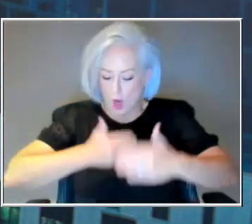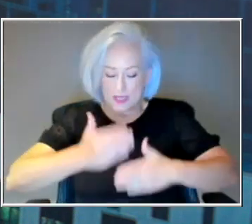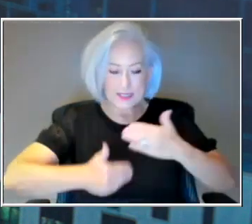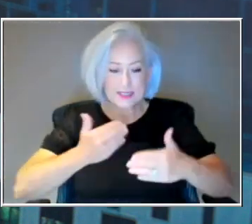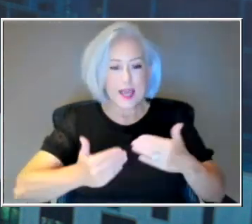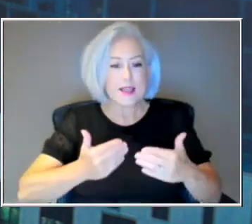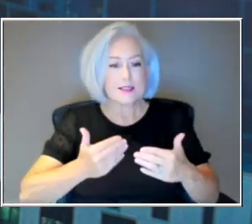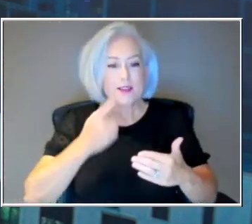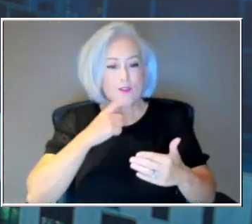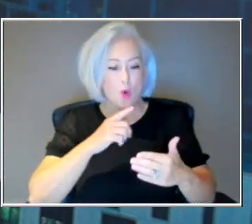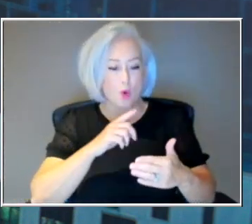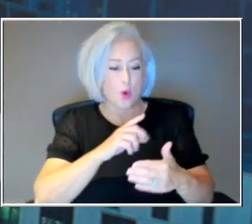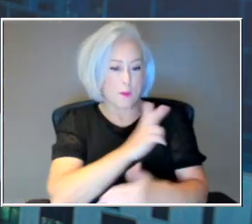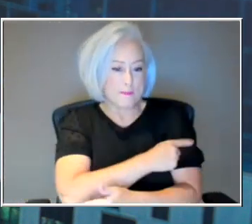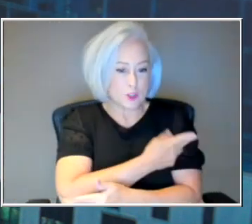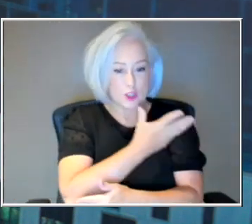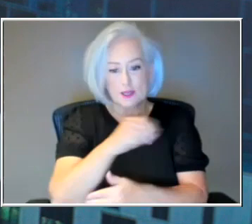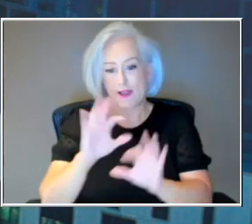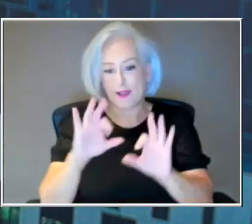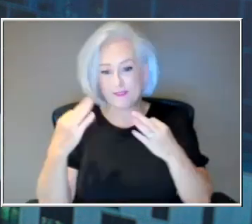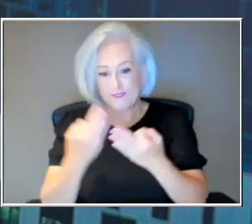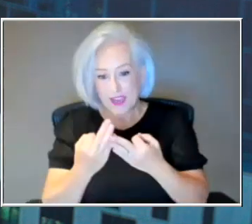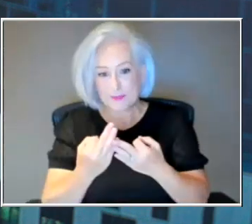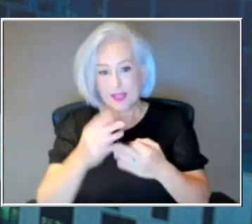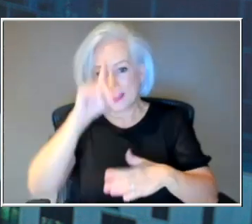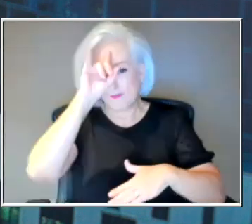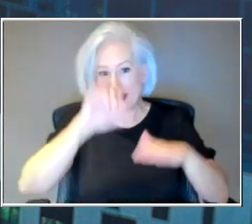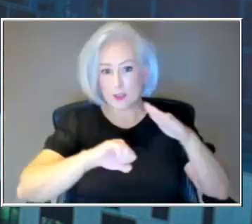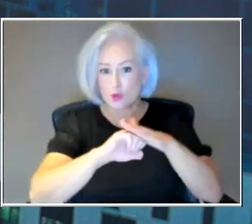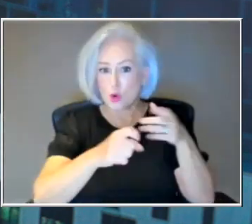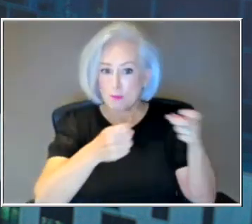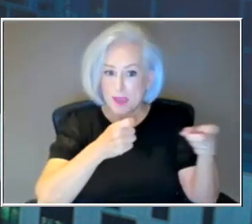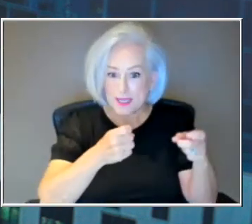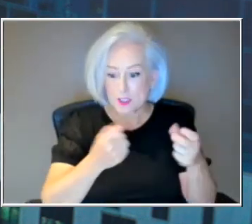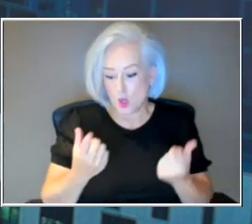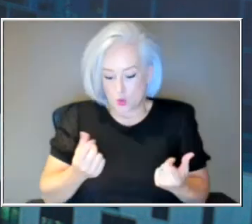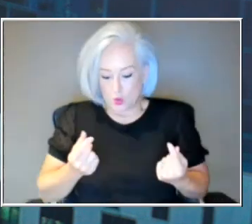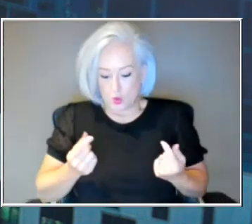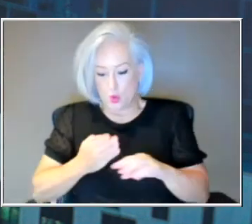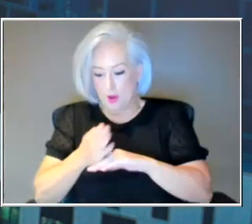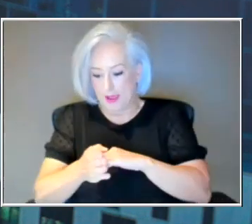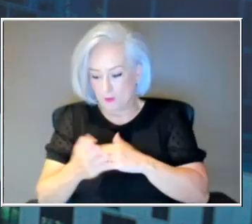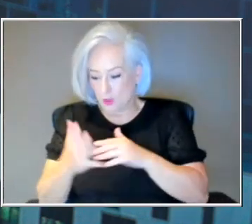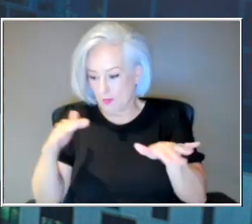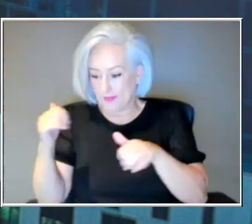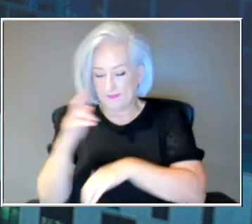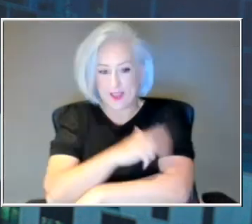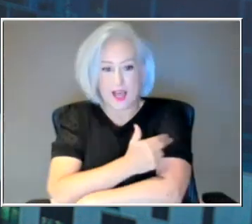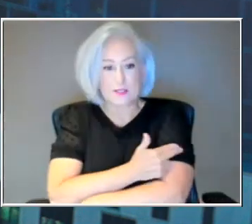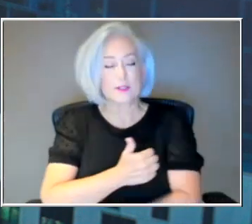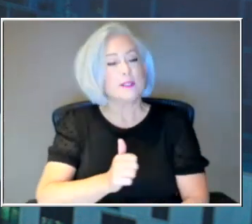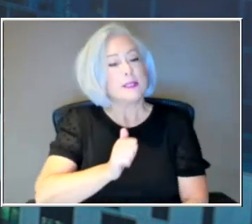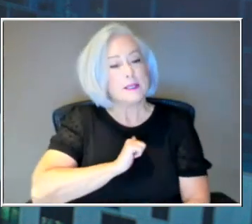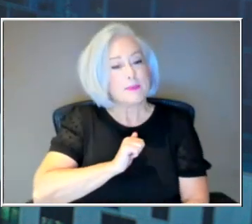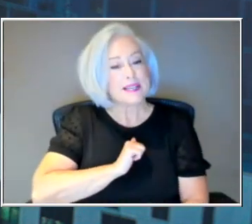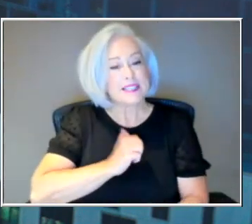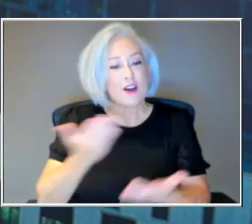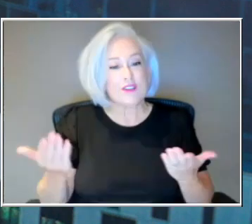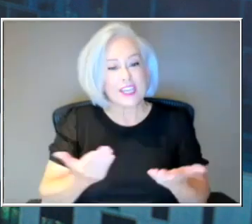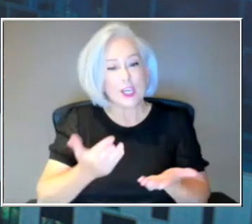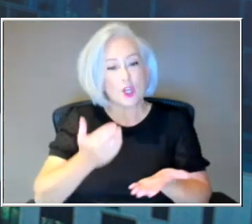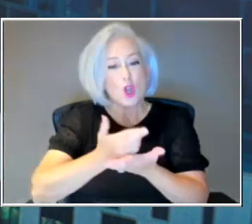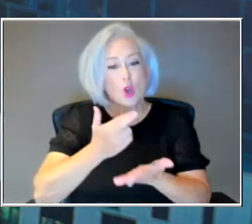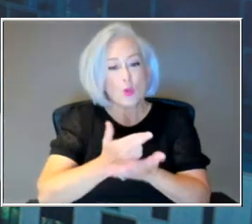stroke management, but also where you go afterwards. Here at the health system, I'm involved as a rehab physician,